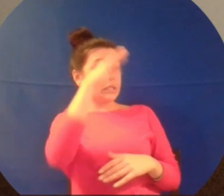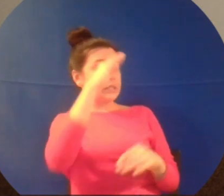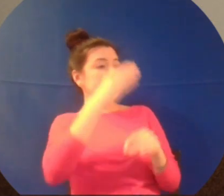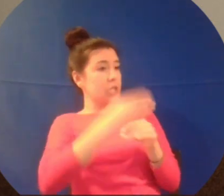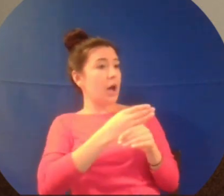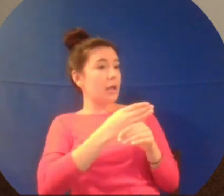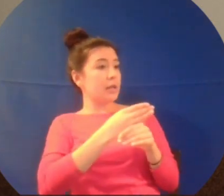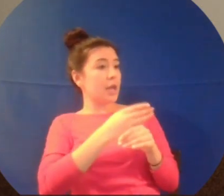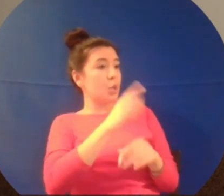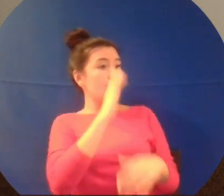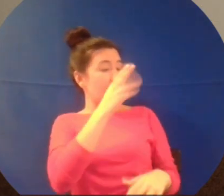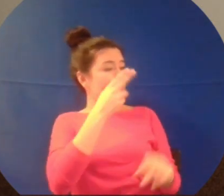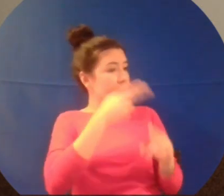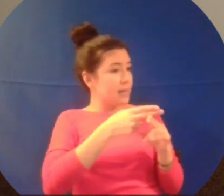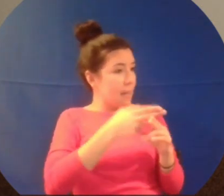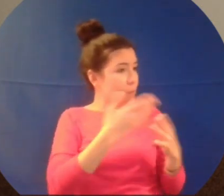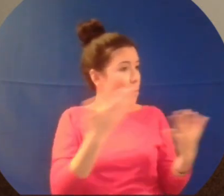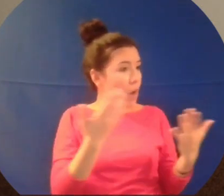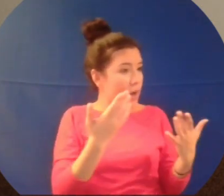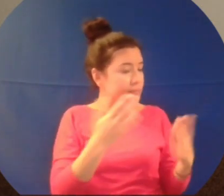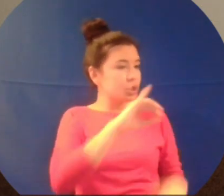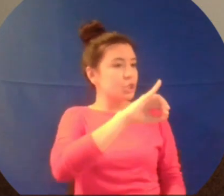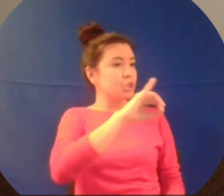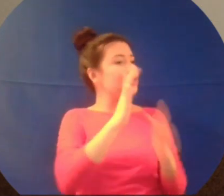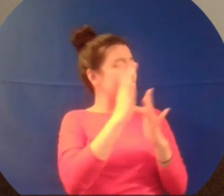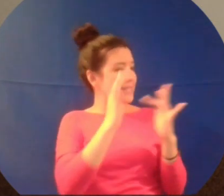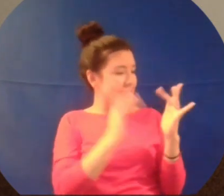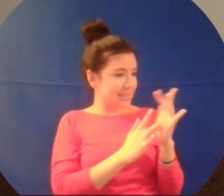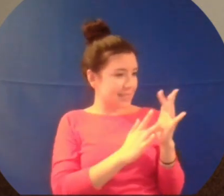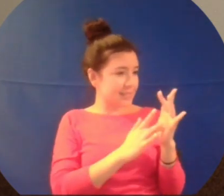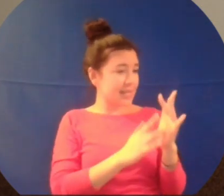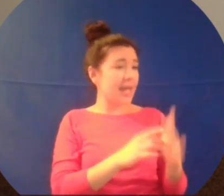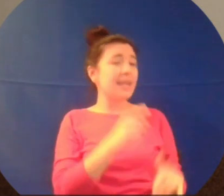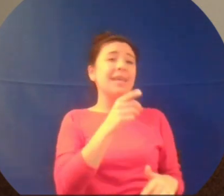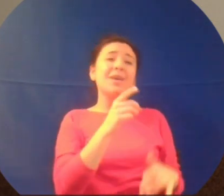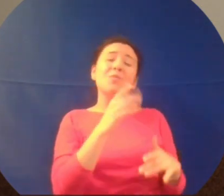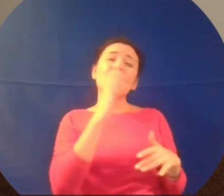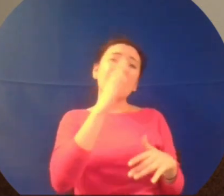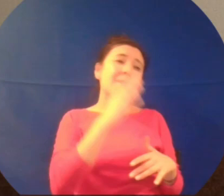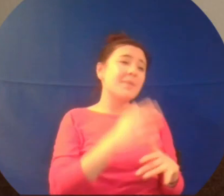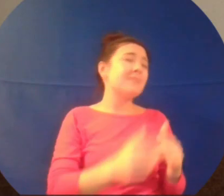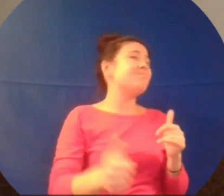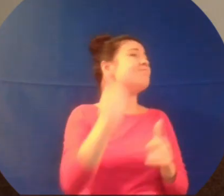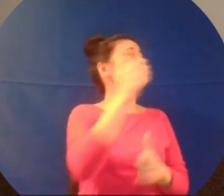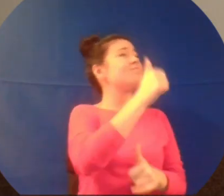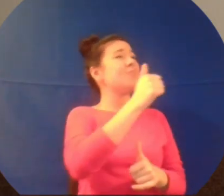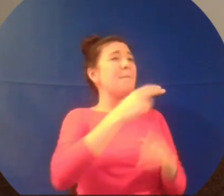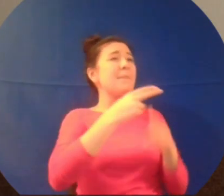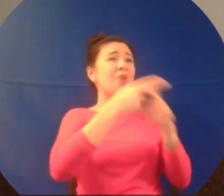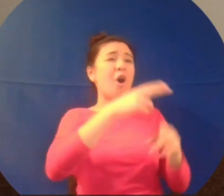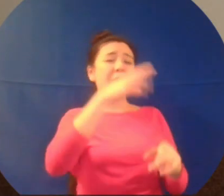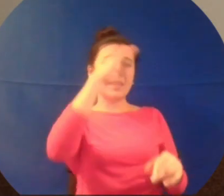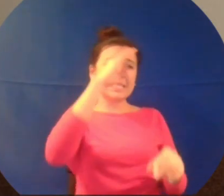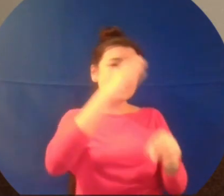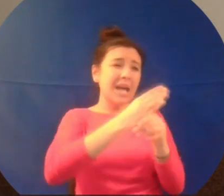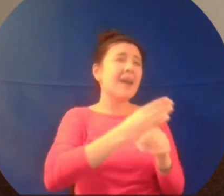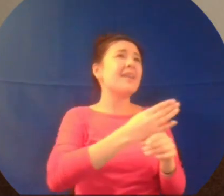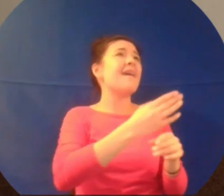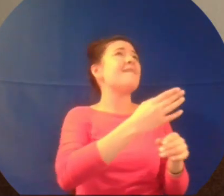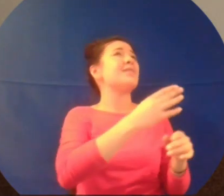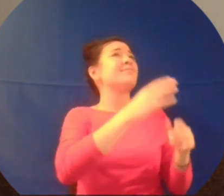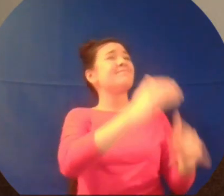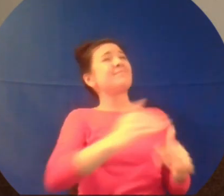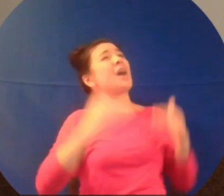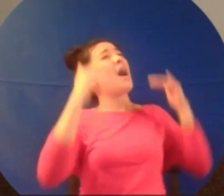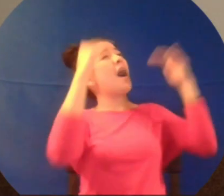him Jesus. And he will be great and will be called Son of the Most High. And the Lord God will give